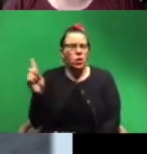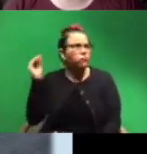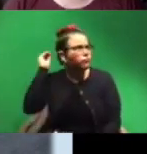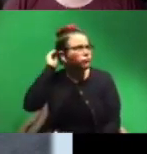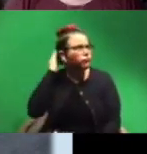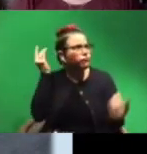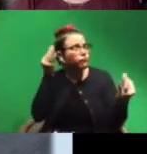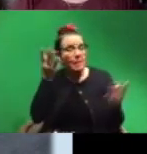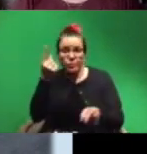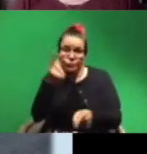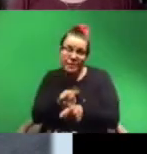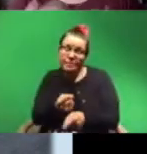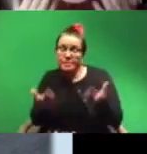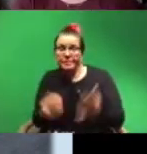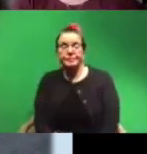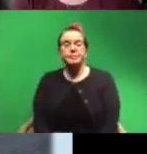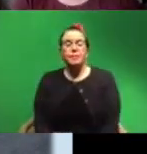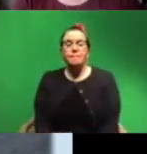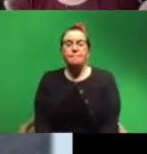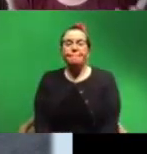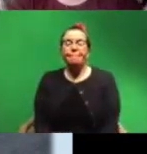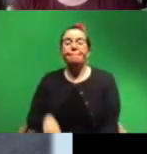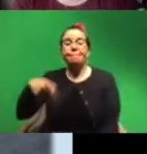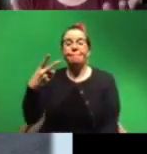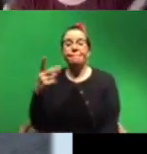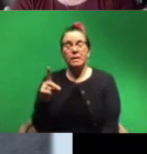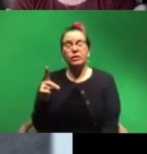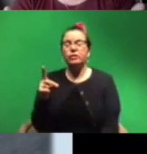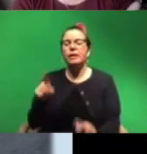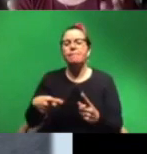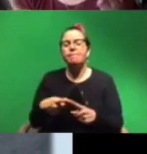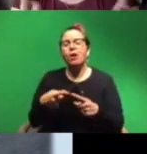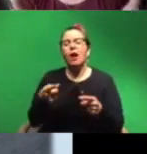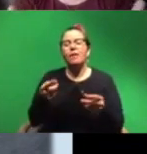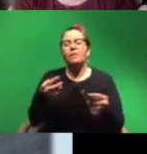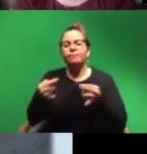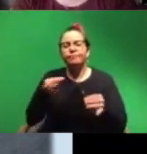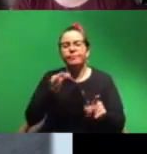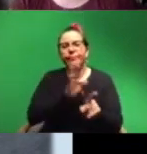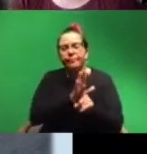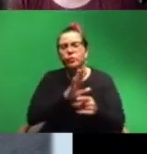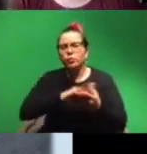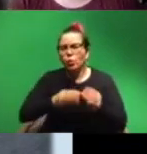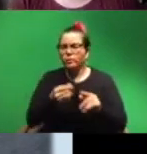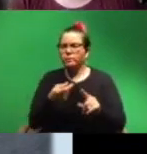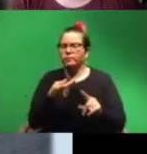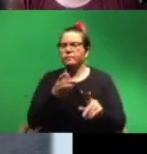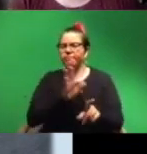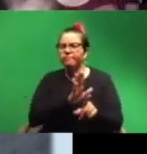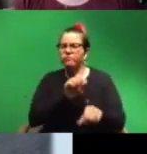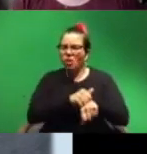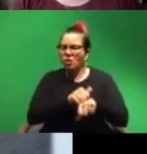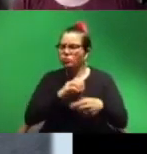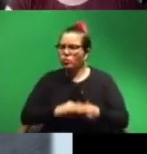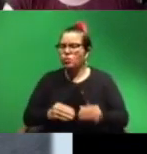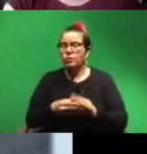right. But my PhD is about telling the stories that are locked up in these rocks. And to